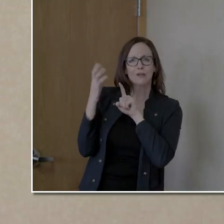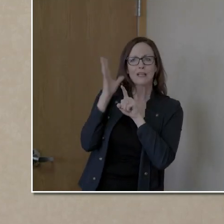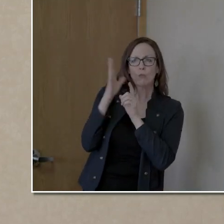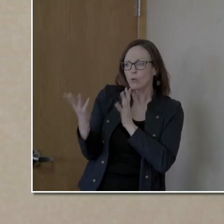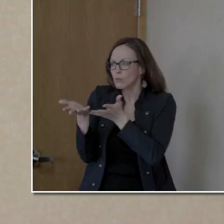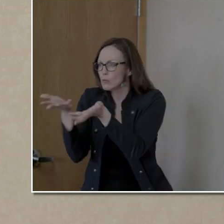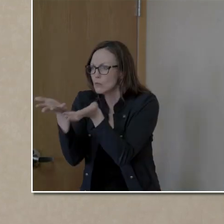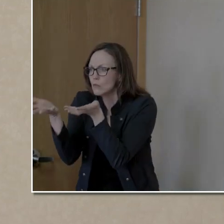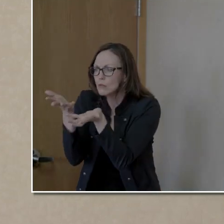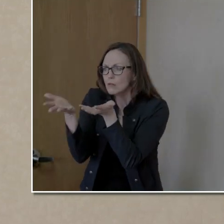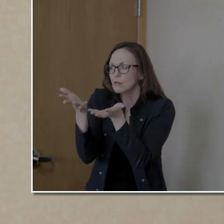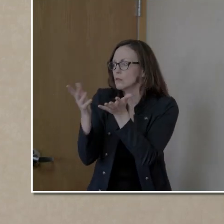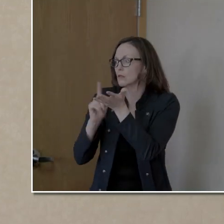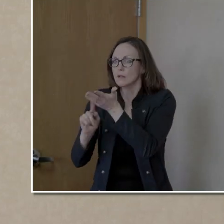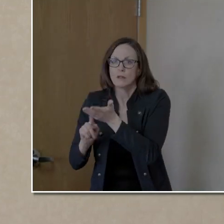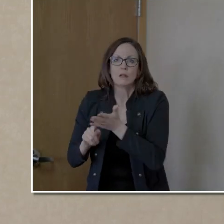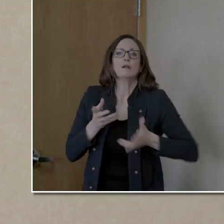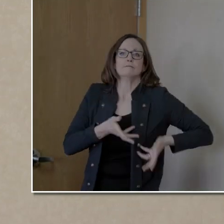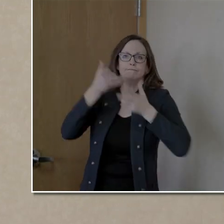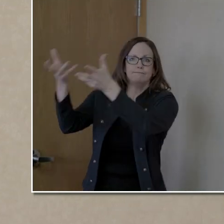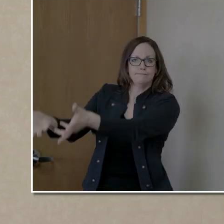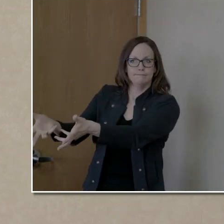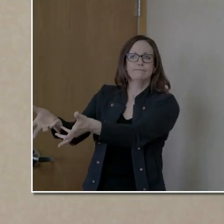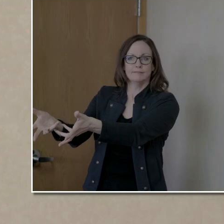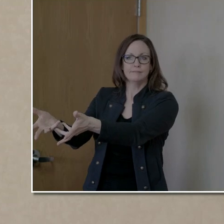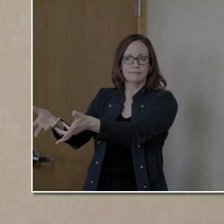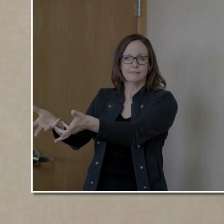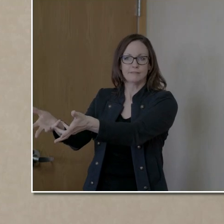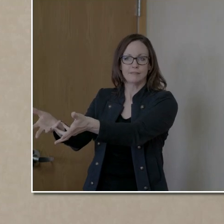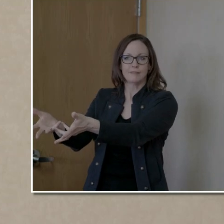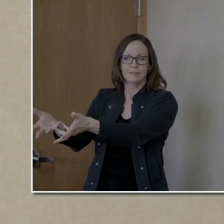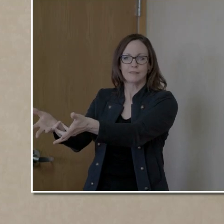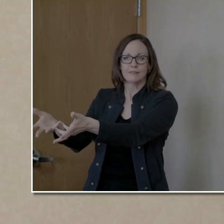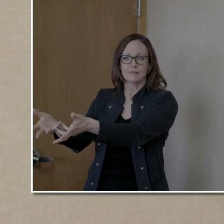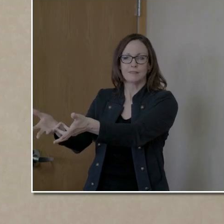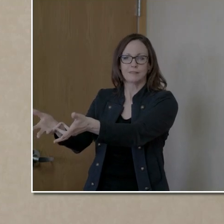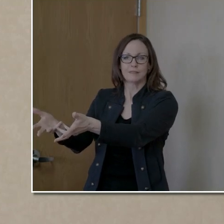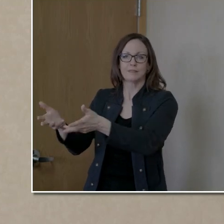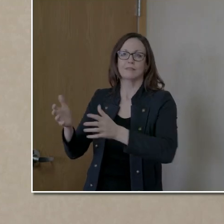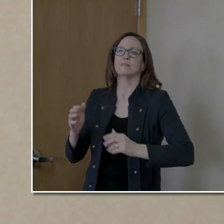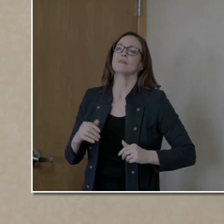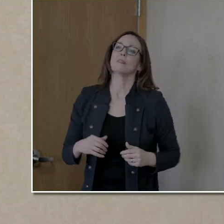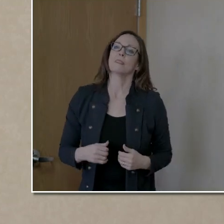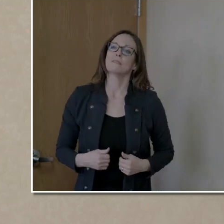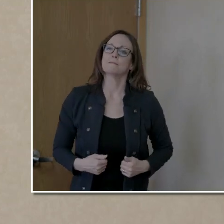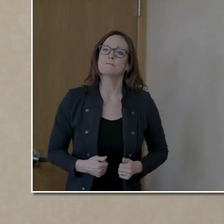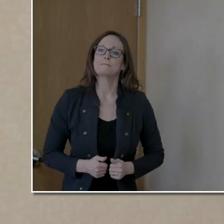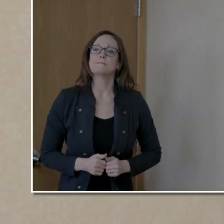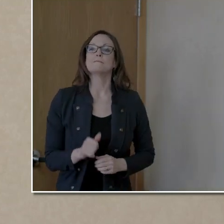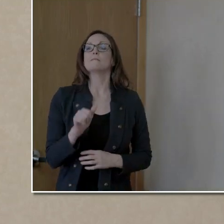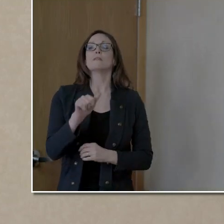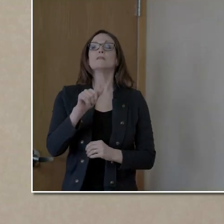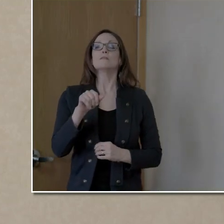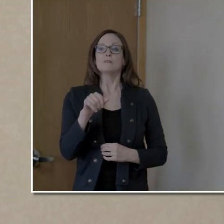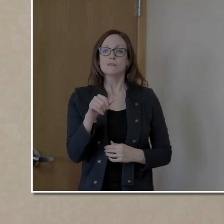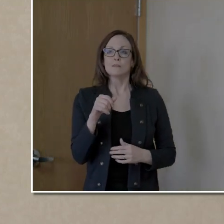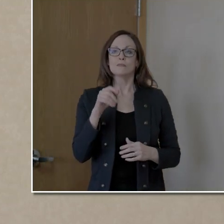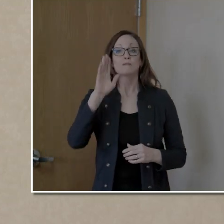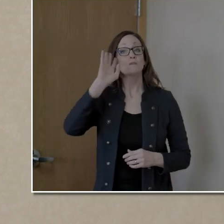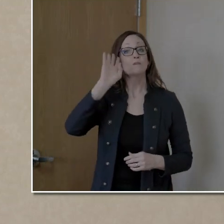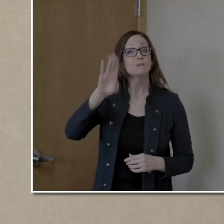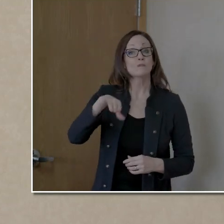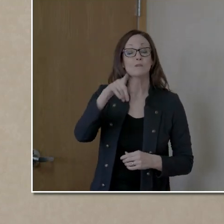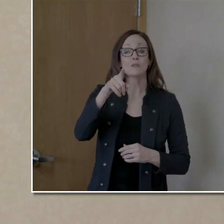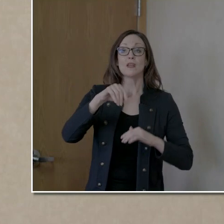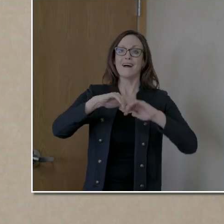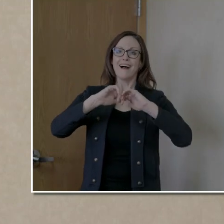think about the flu, influenza in the fall, if you call your doctor and you're a healthy younger